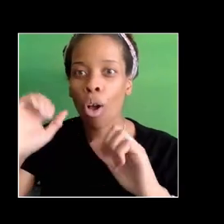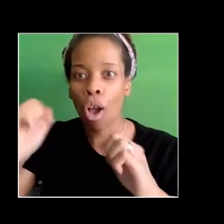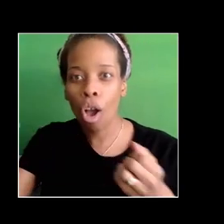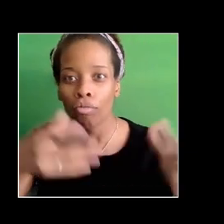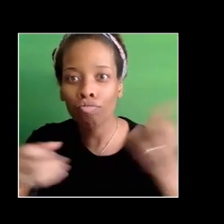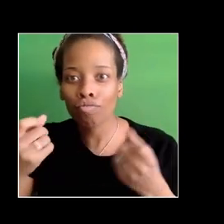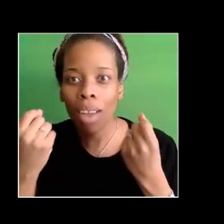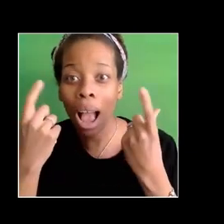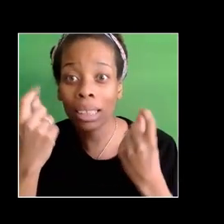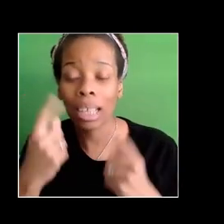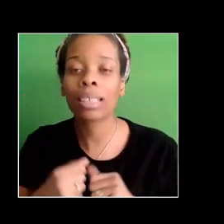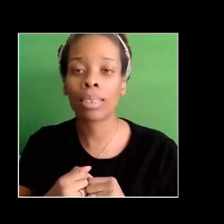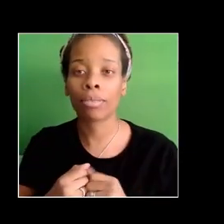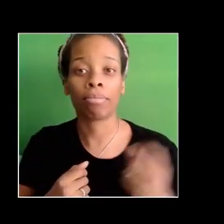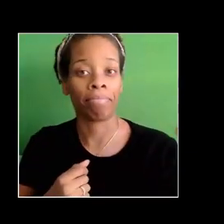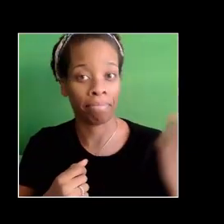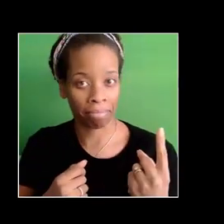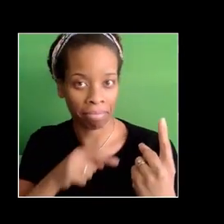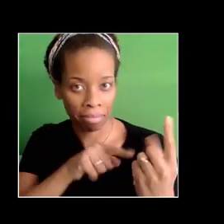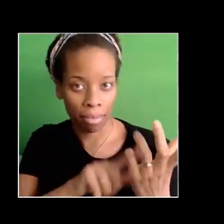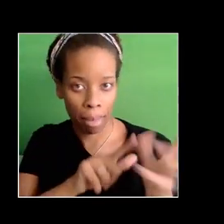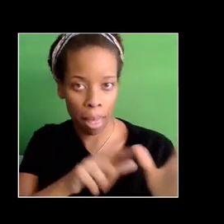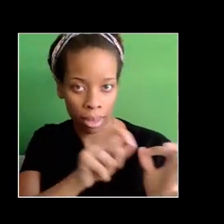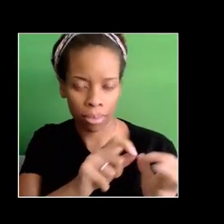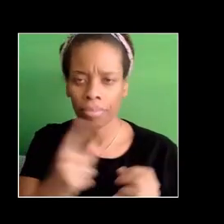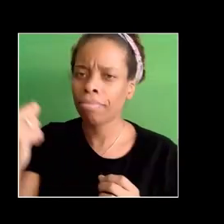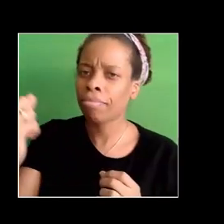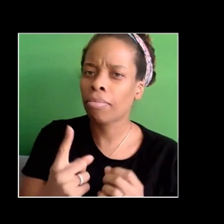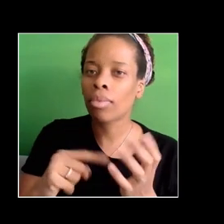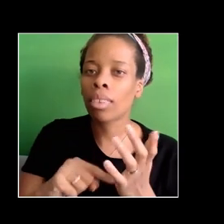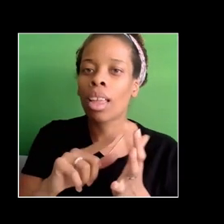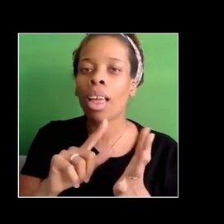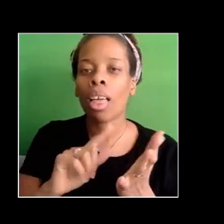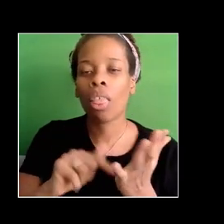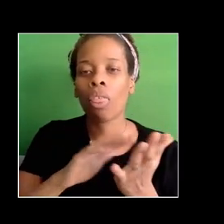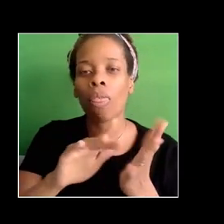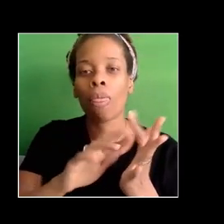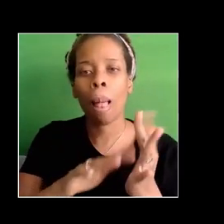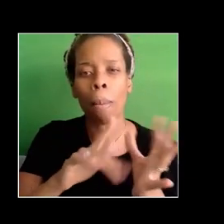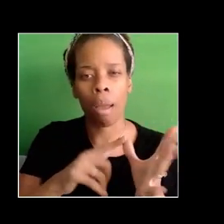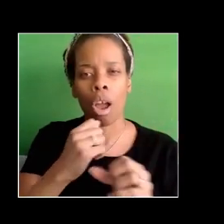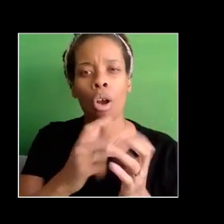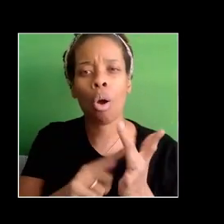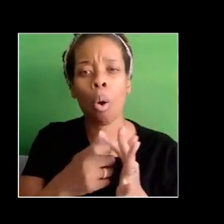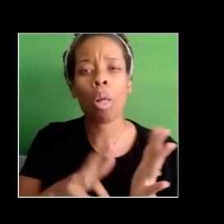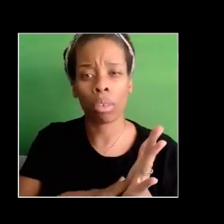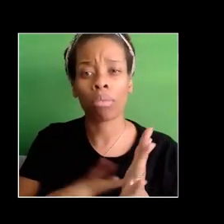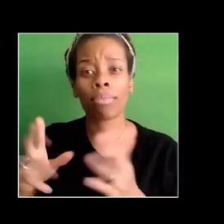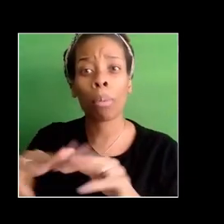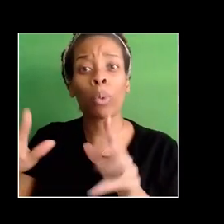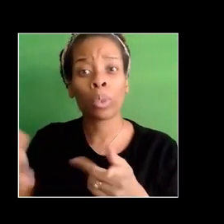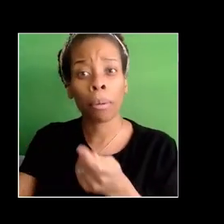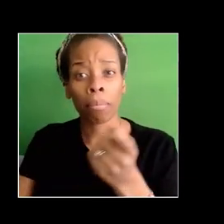And joining her is Thelma Golden, fellow museum director and great friend and an